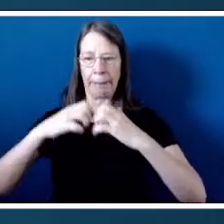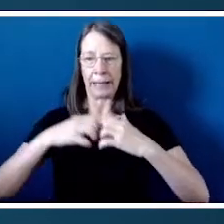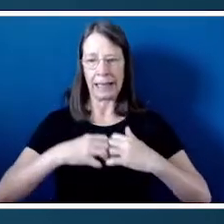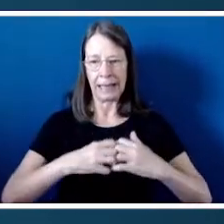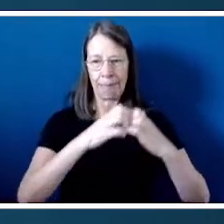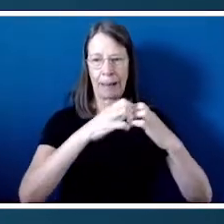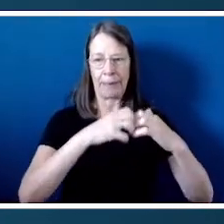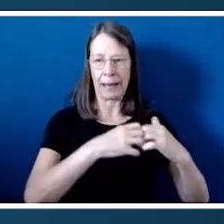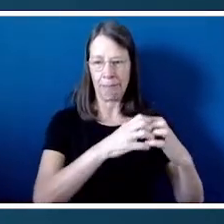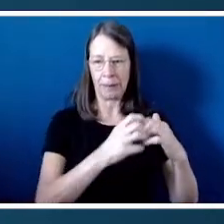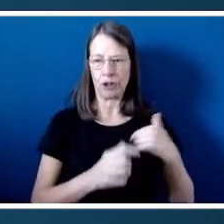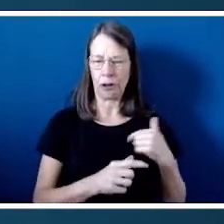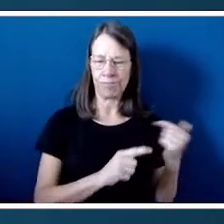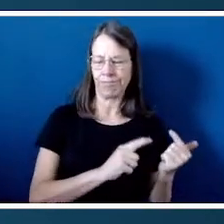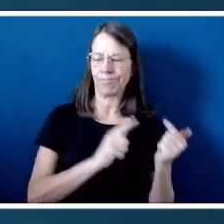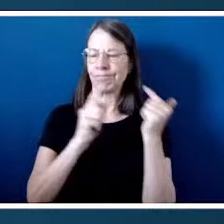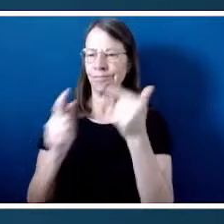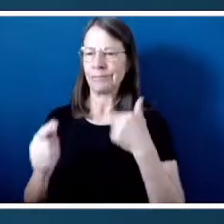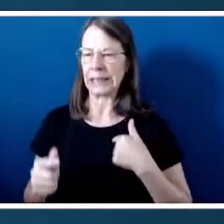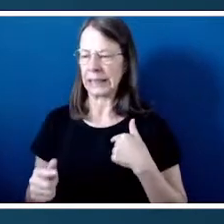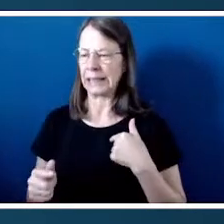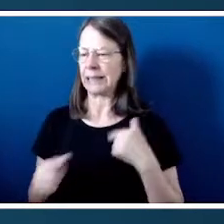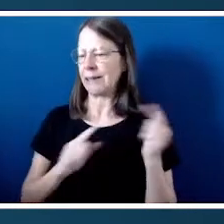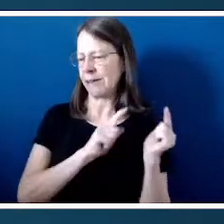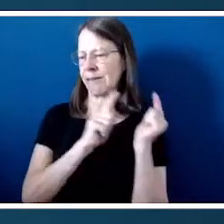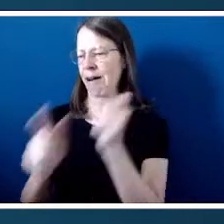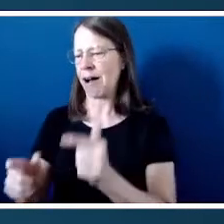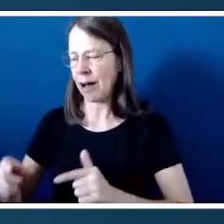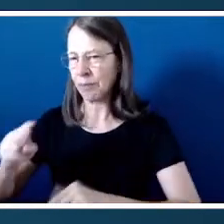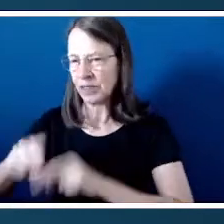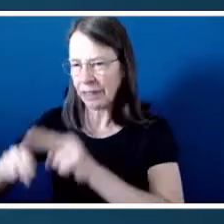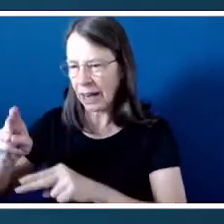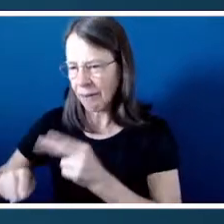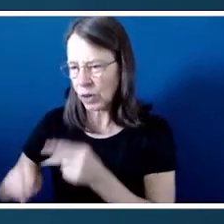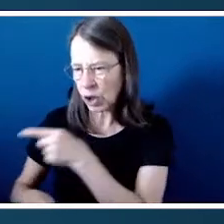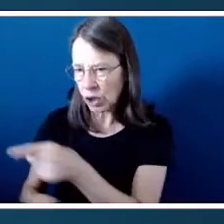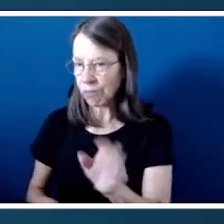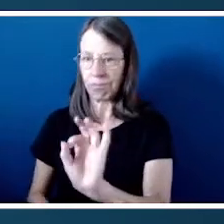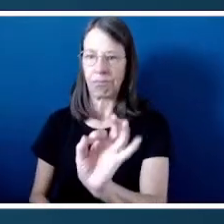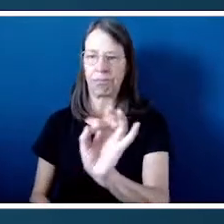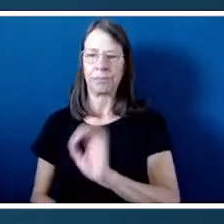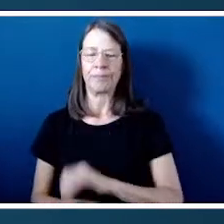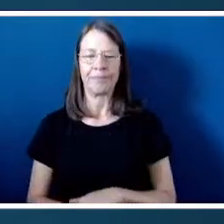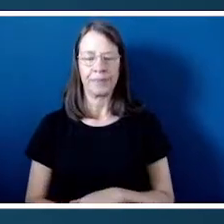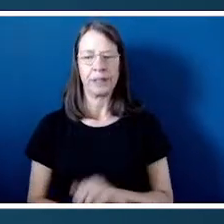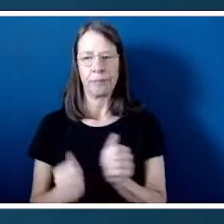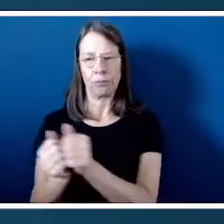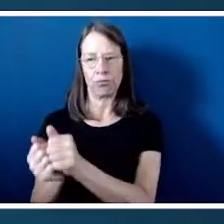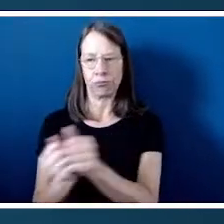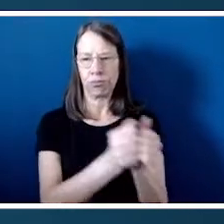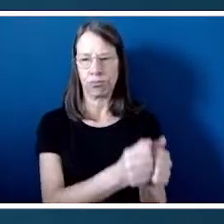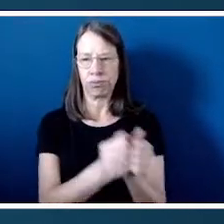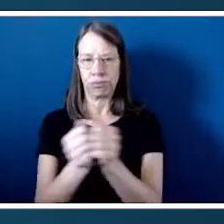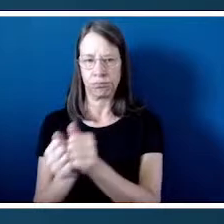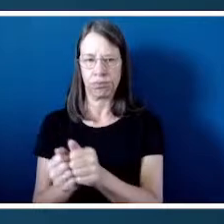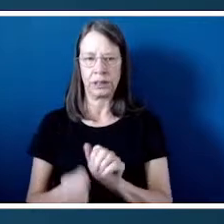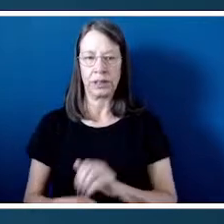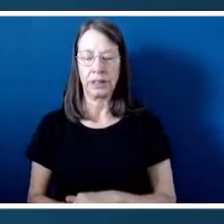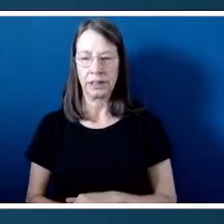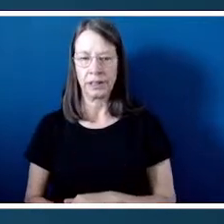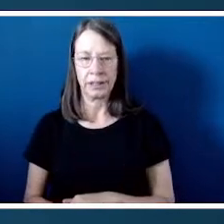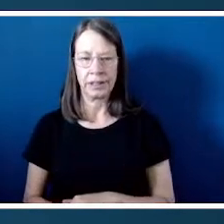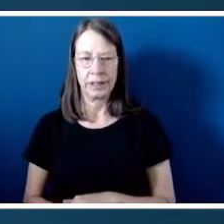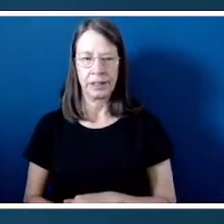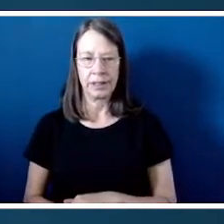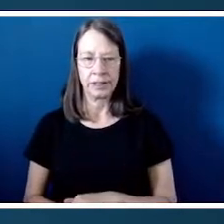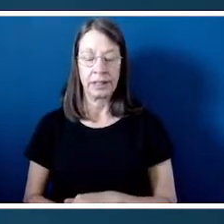the Pacific, in my view, is ready for this step up. The direction of travel must be towards multi-year financing